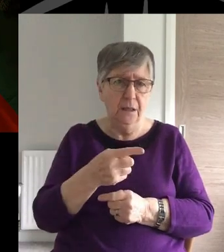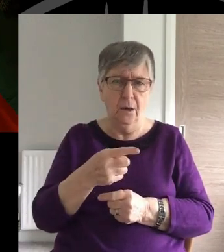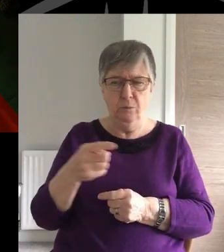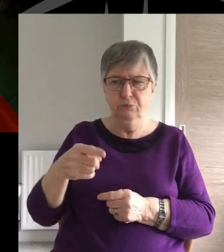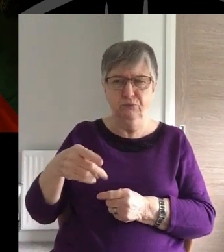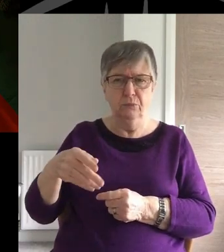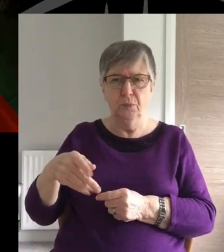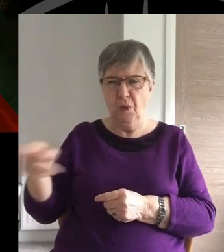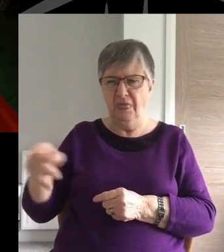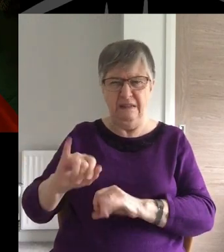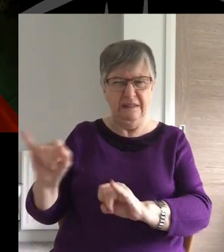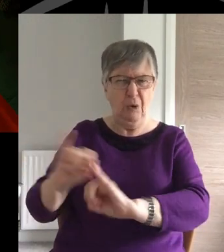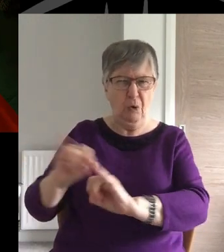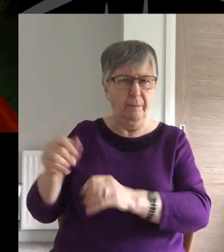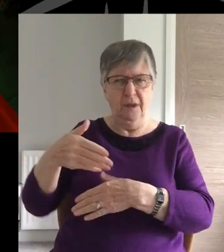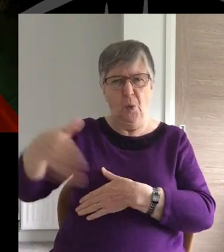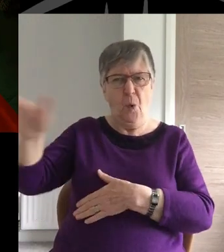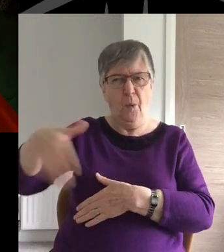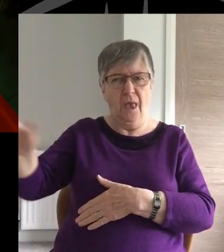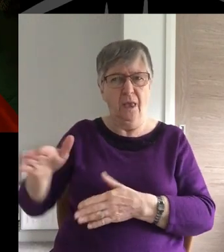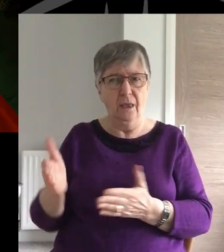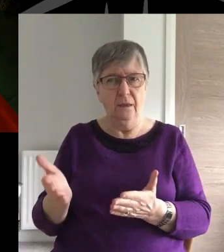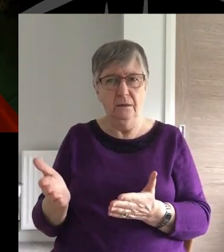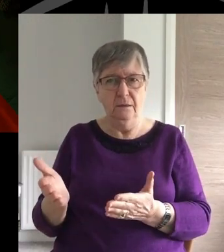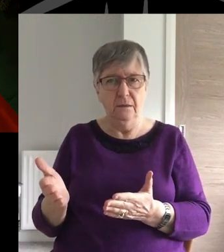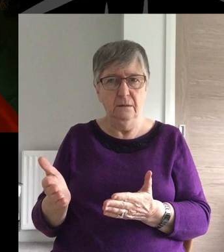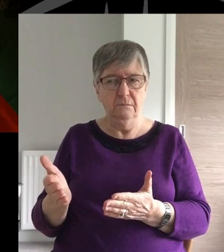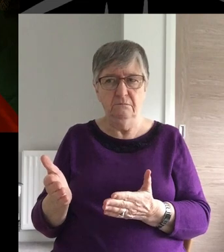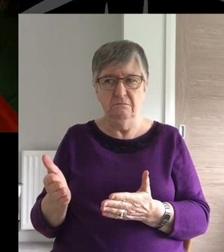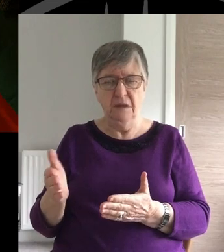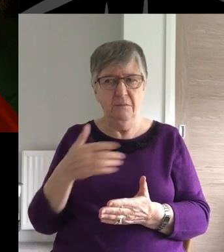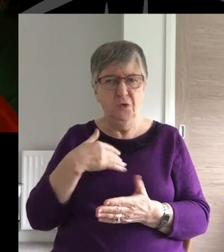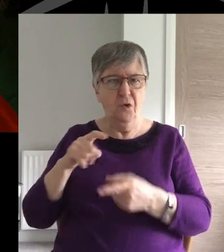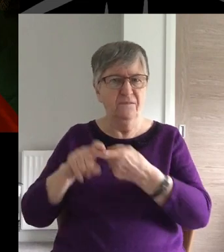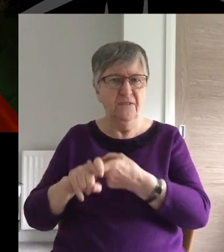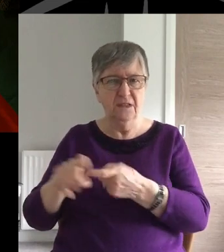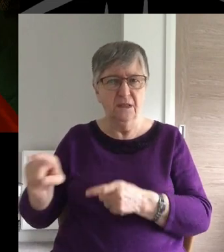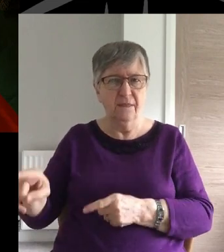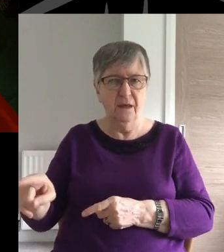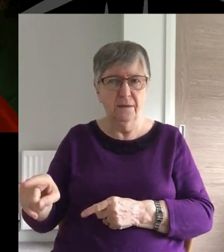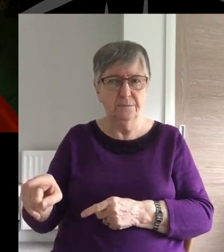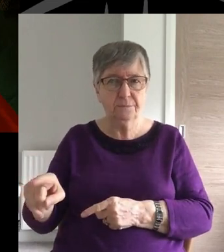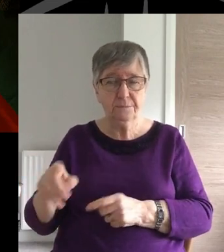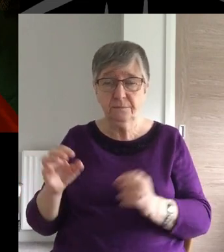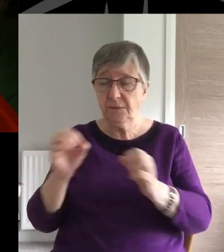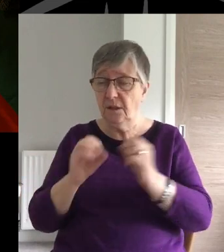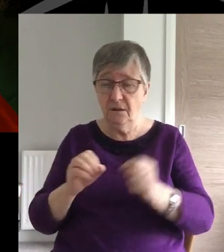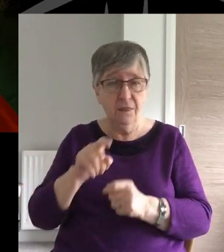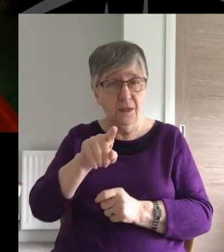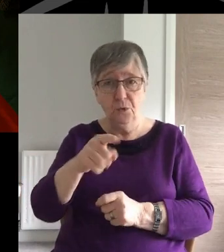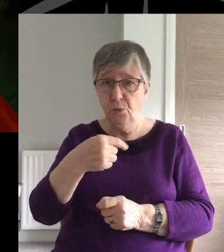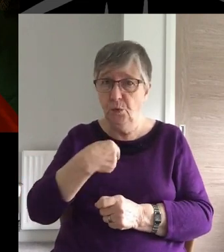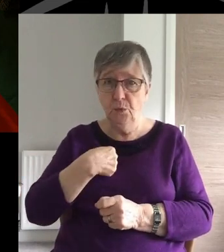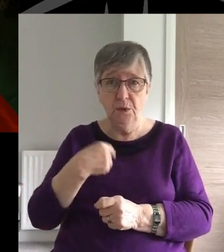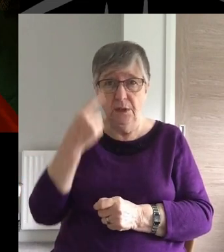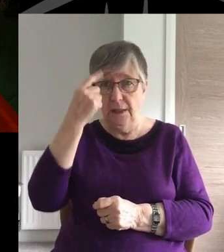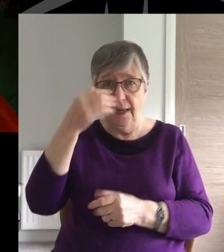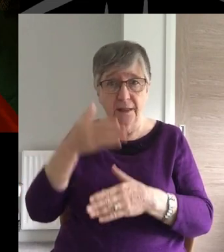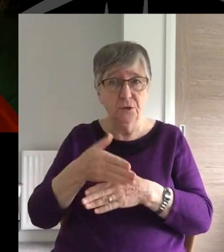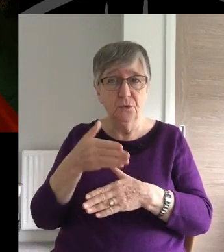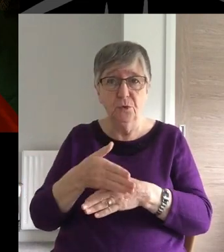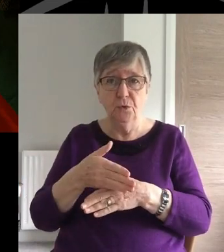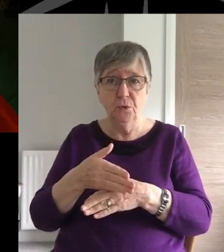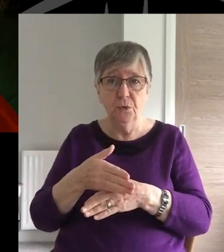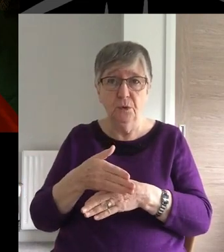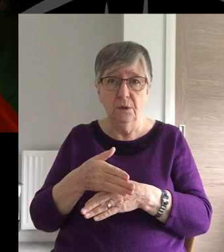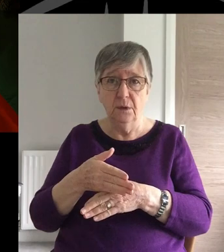say, oh, that's disgusting, I'm not going to sort that out. There's nothing that you can do or I can do